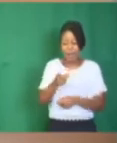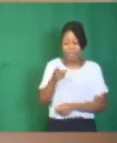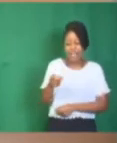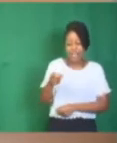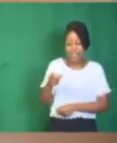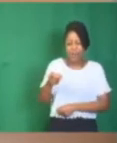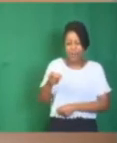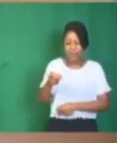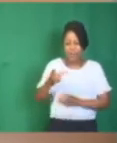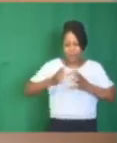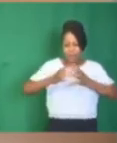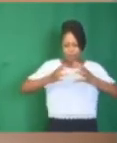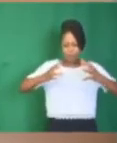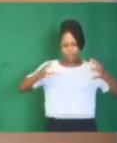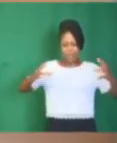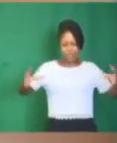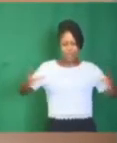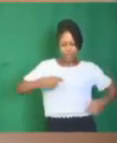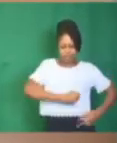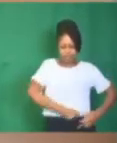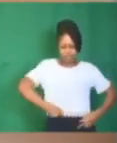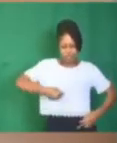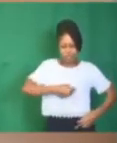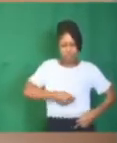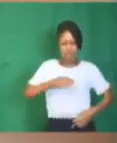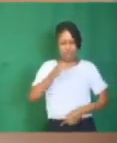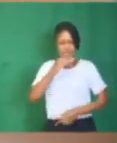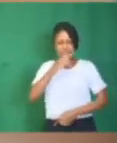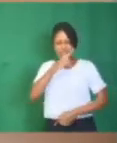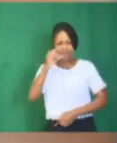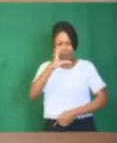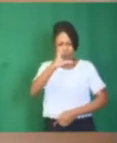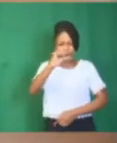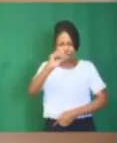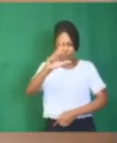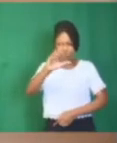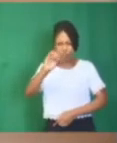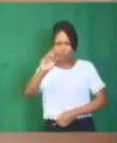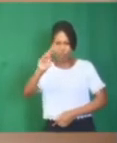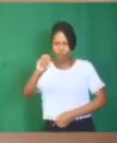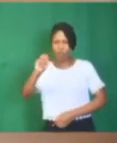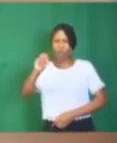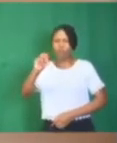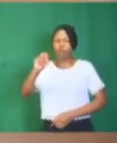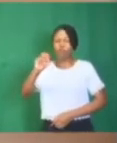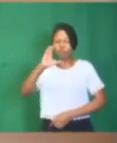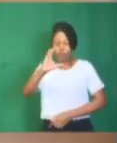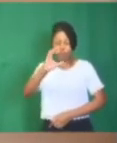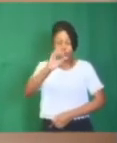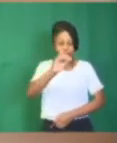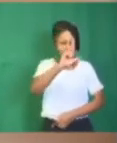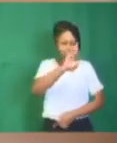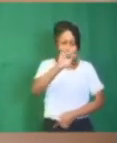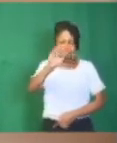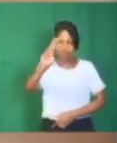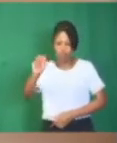the colon is the large intestine. Therefore, the small intestine, we call them the ileum. I hope that one is clear. I don't